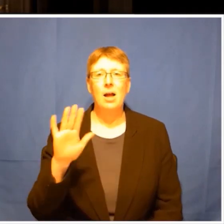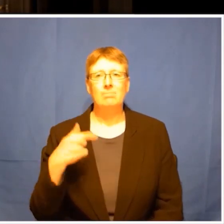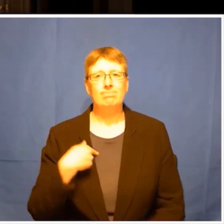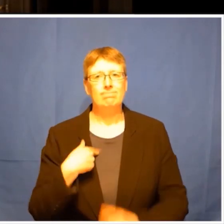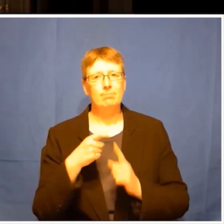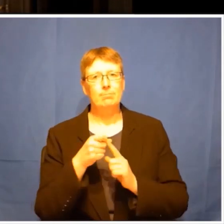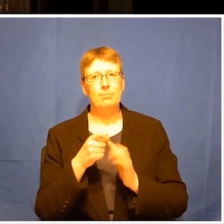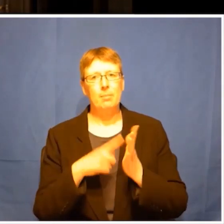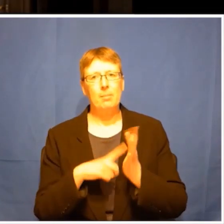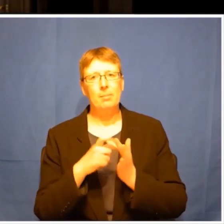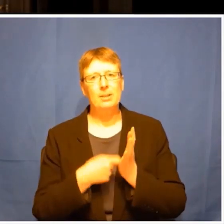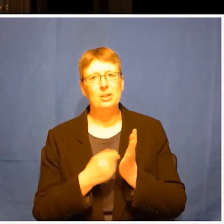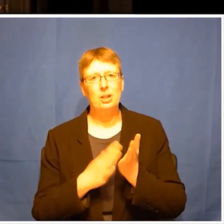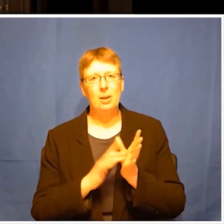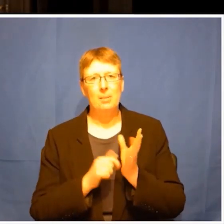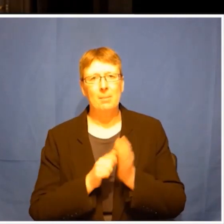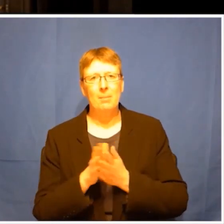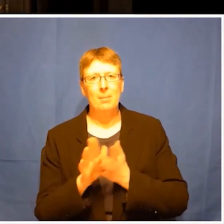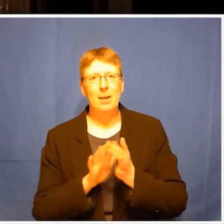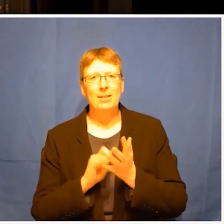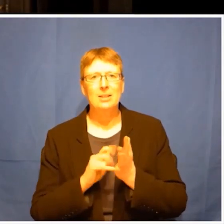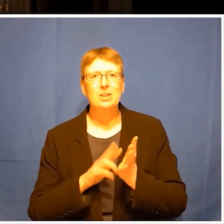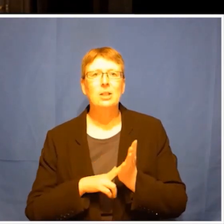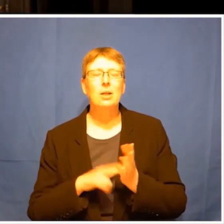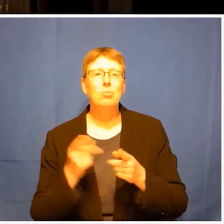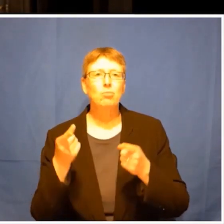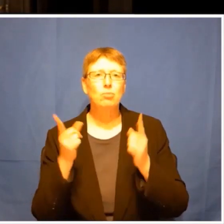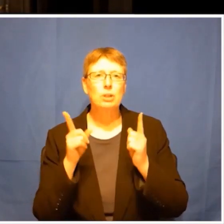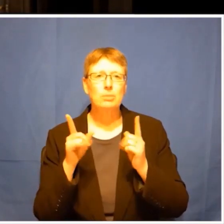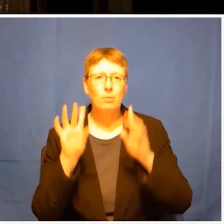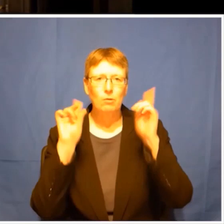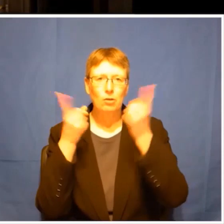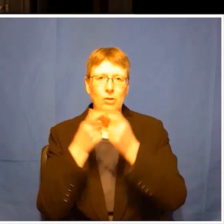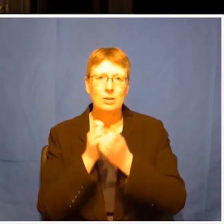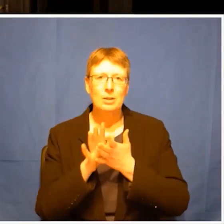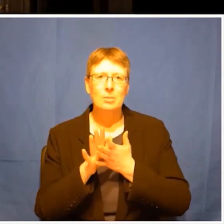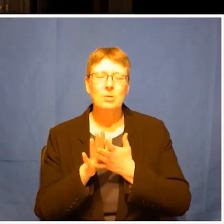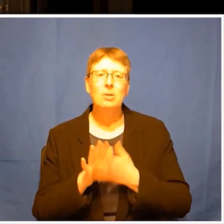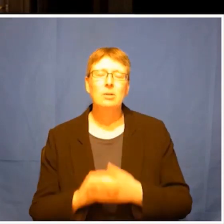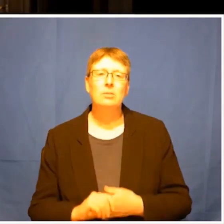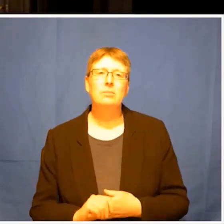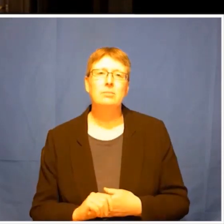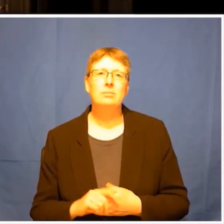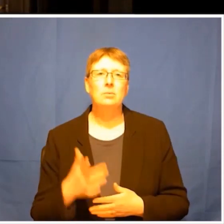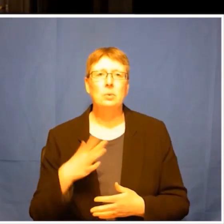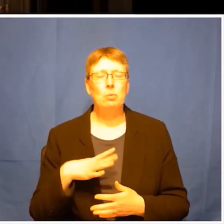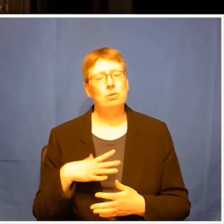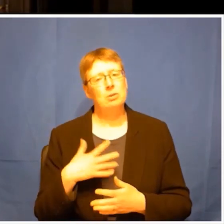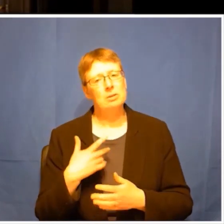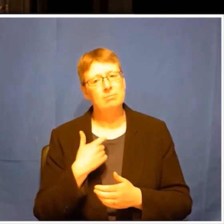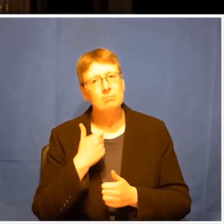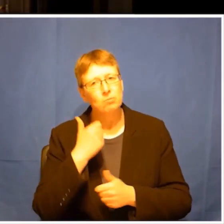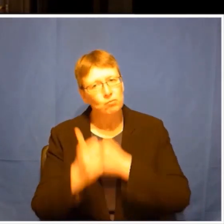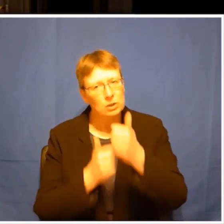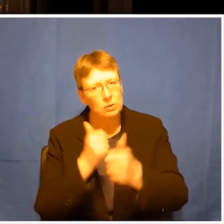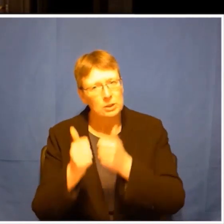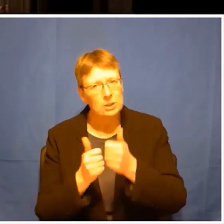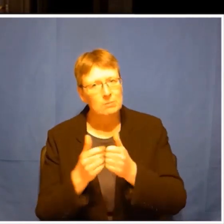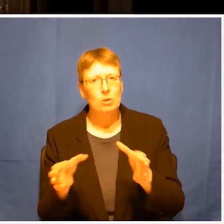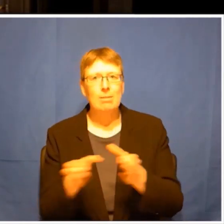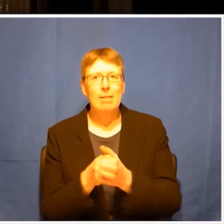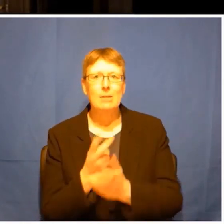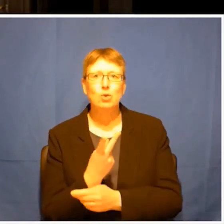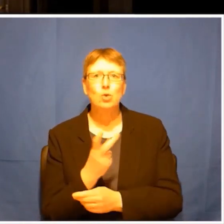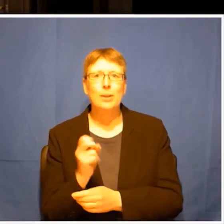Hi, I'm Peter Matheson, the principal of the University of Edinburgh, and it's my very great pleasure to just say a few words of congratulations to the class